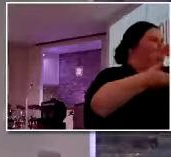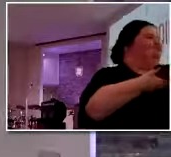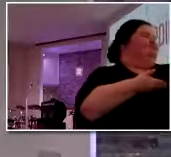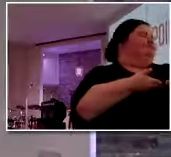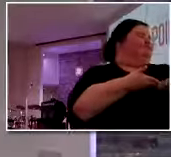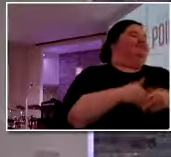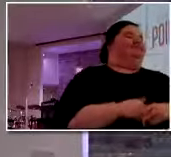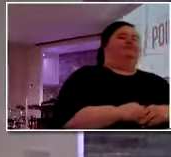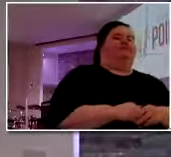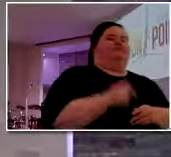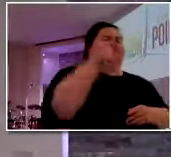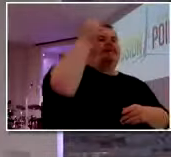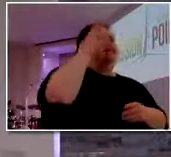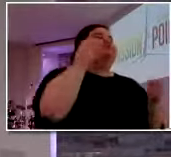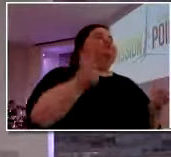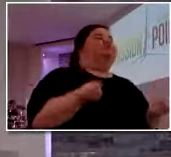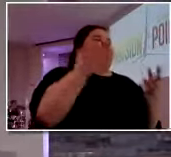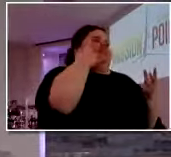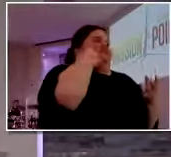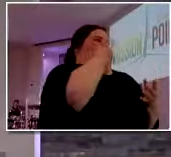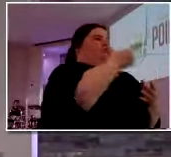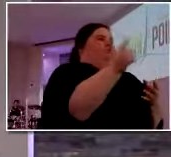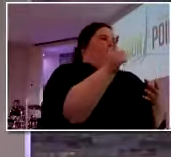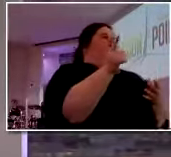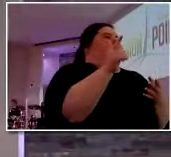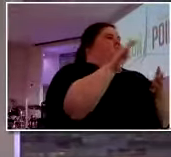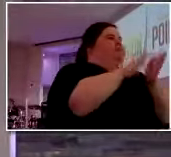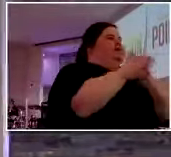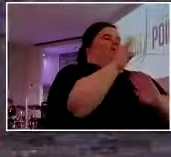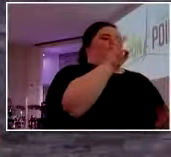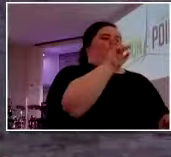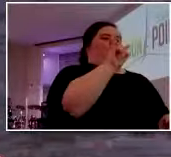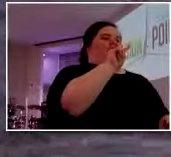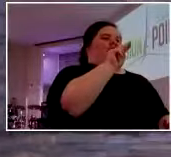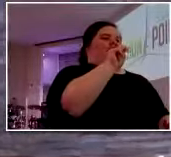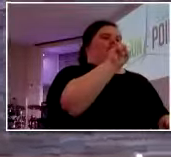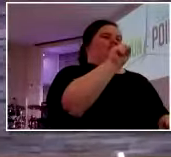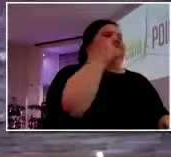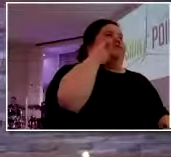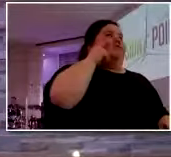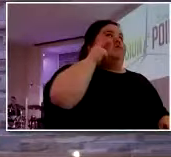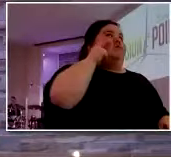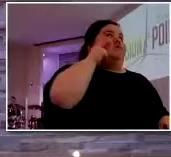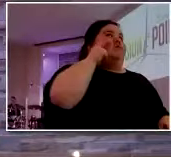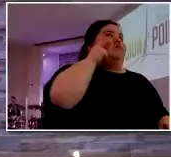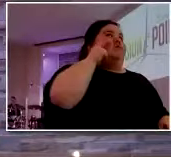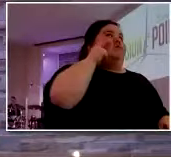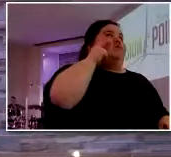God has so many things in store for you to be a witness for Him and to allow His Spirit to